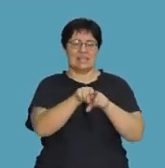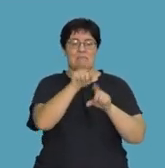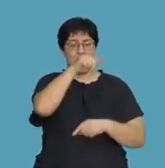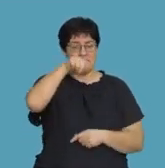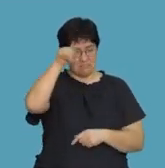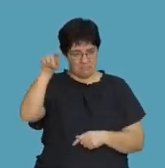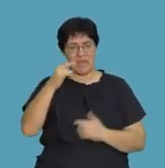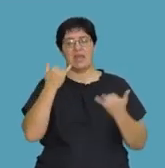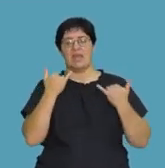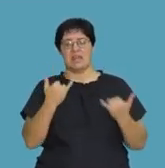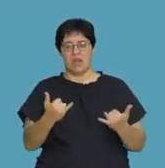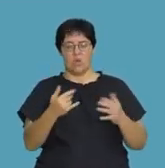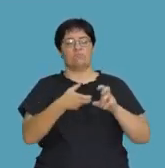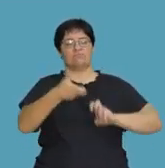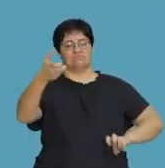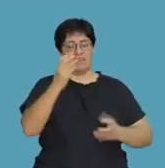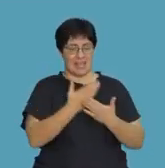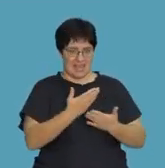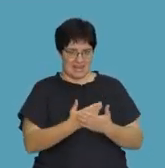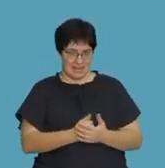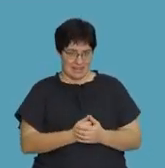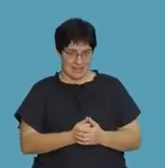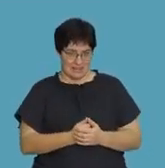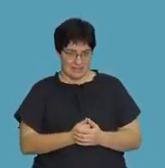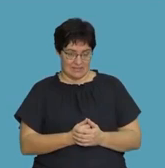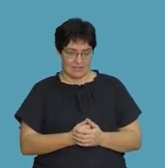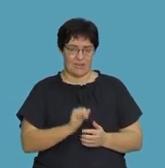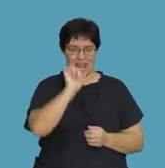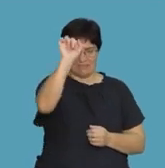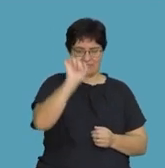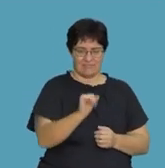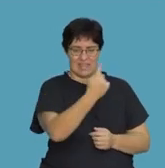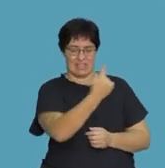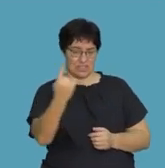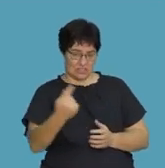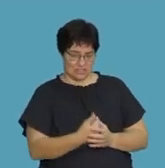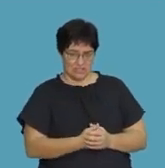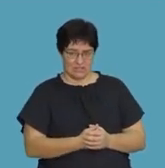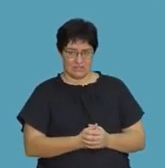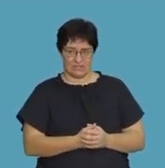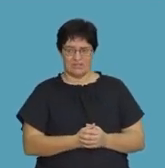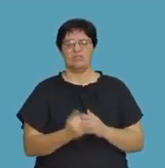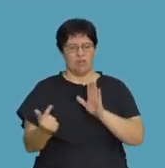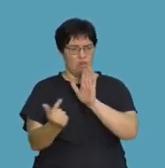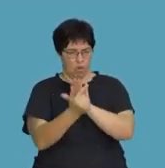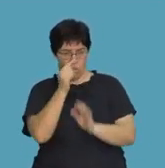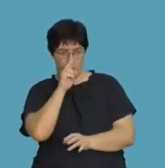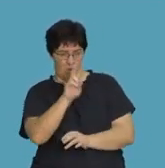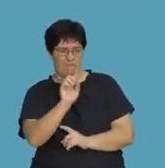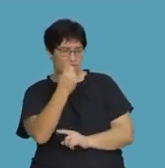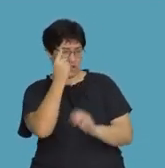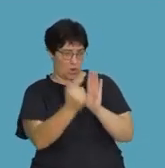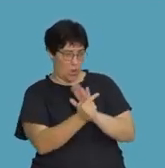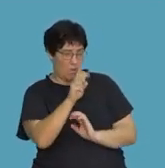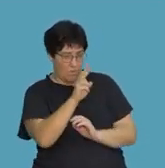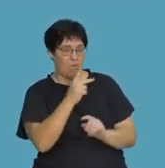same root, I can then separate them with 1 root each. Remember, it's just the law that we looked